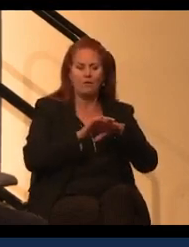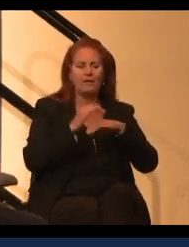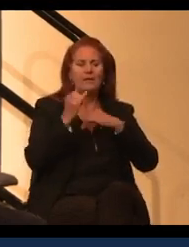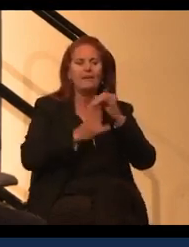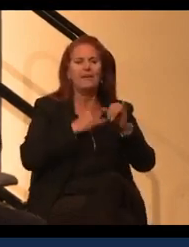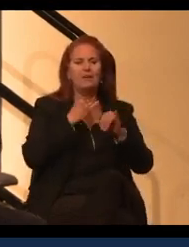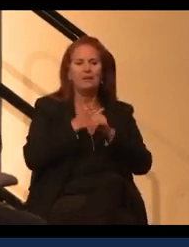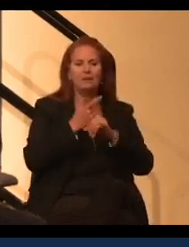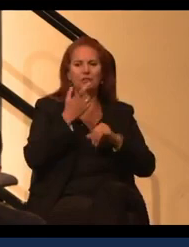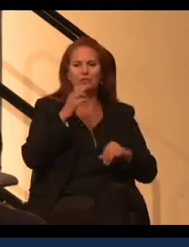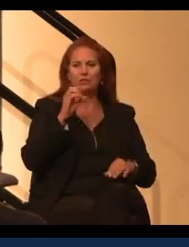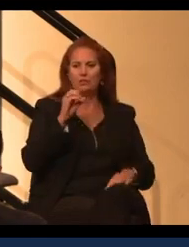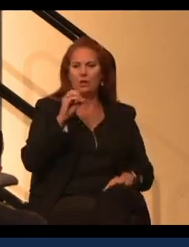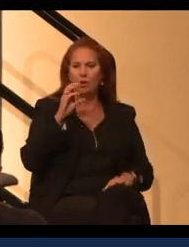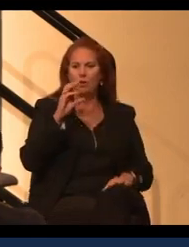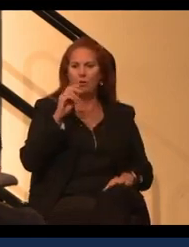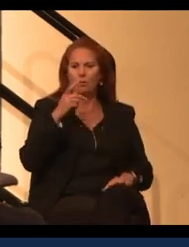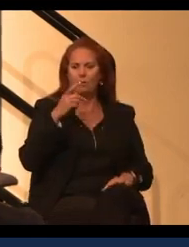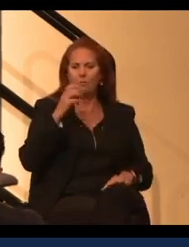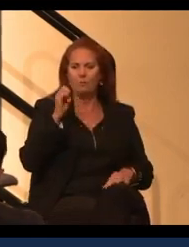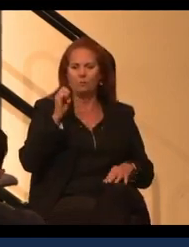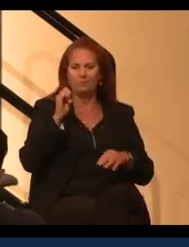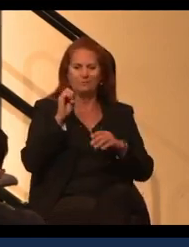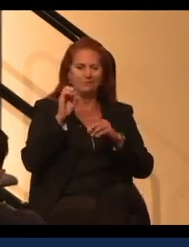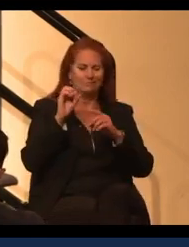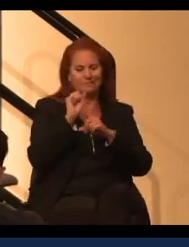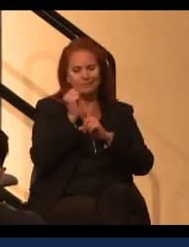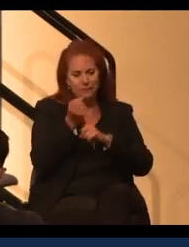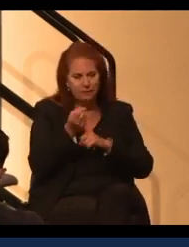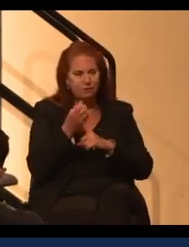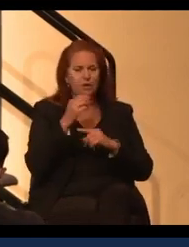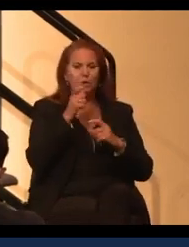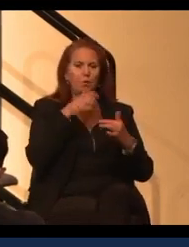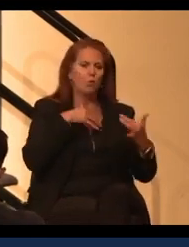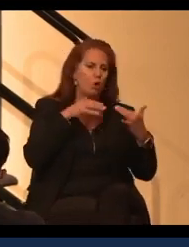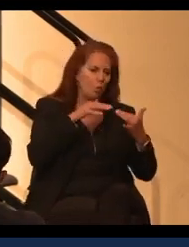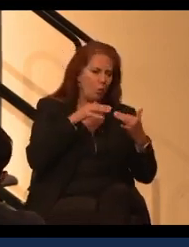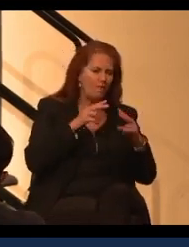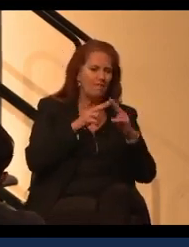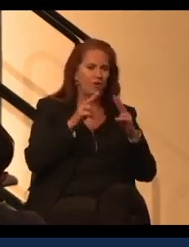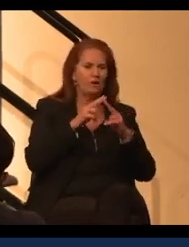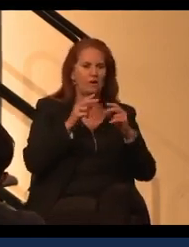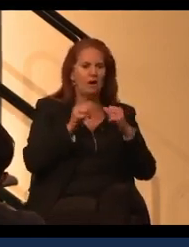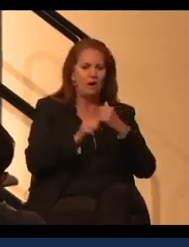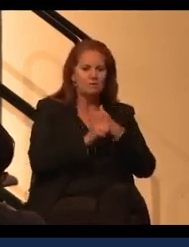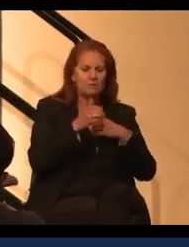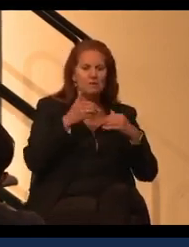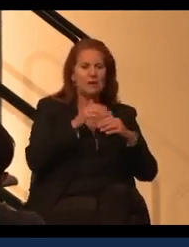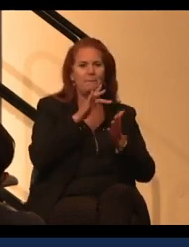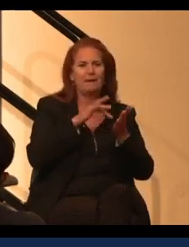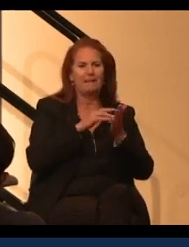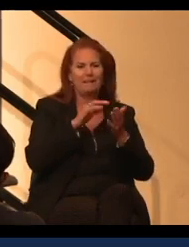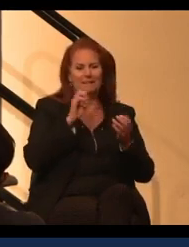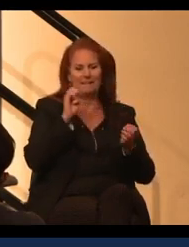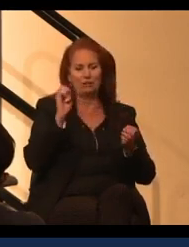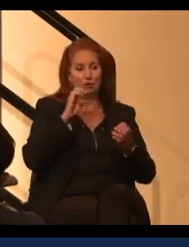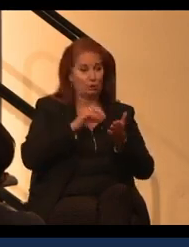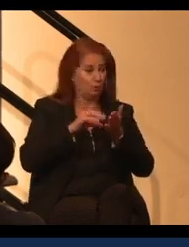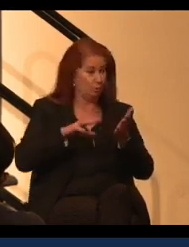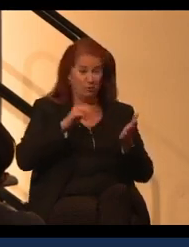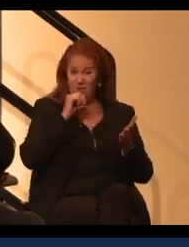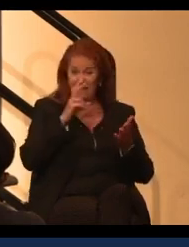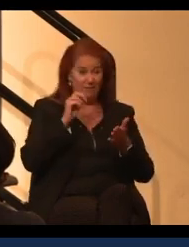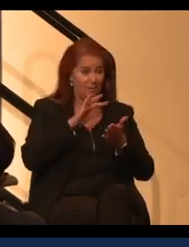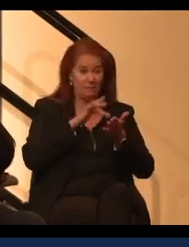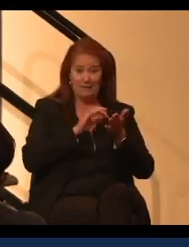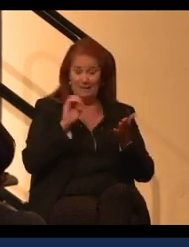international geopolitical conditions and who we're at war with, we've seen various assaults against Middle Eastern students, and not even Middle